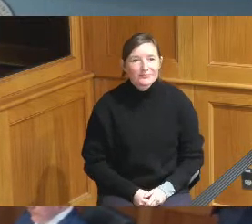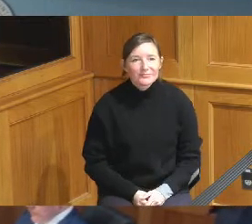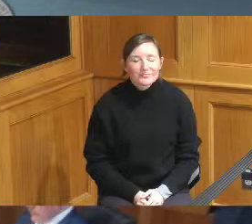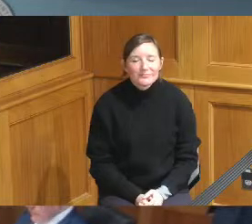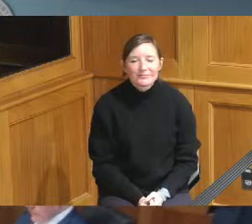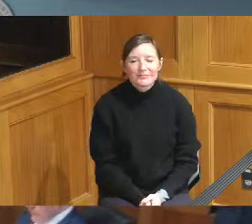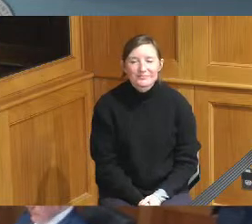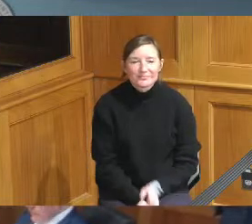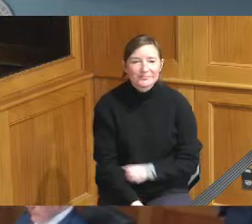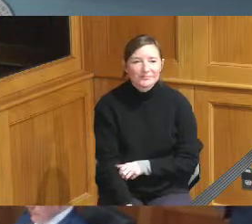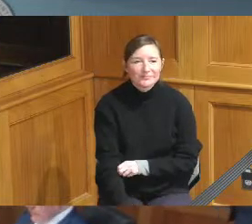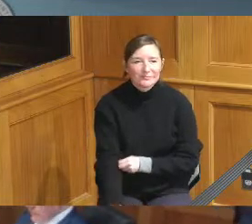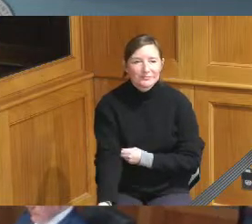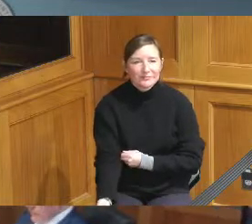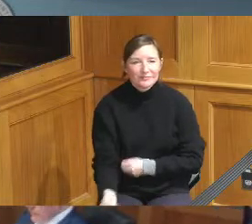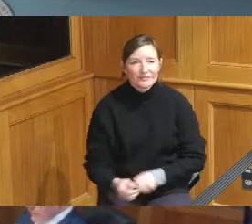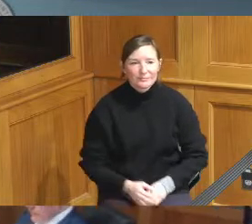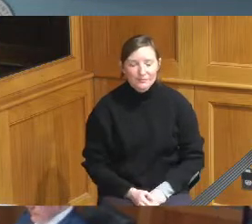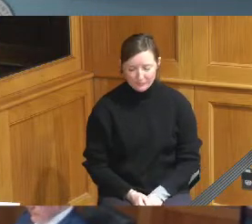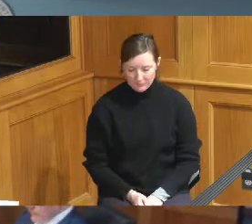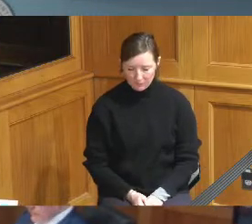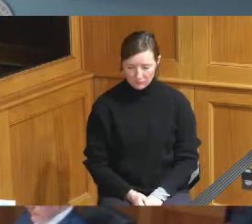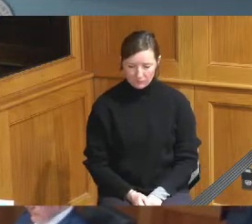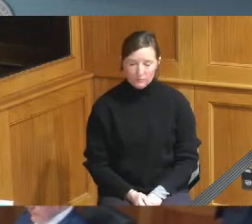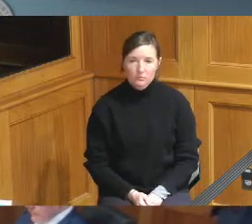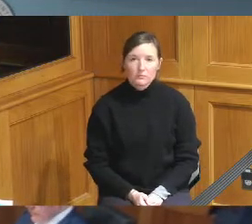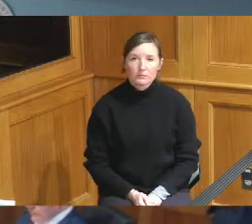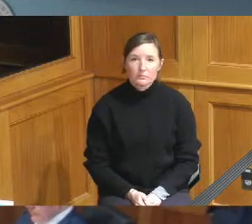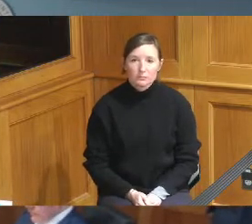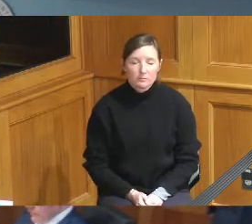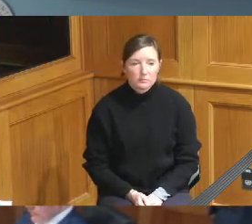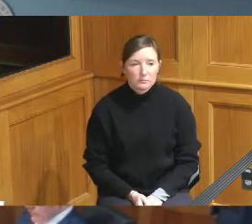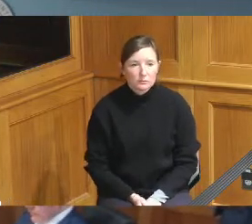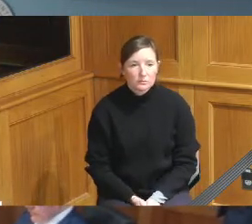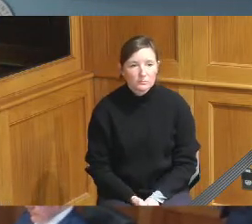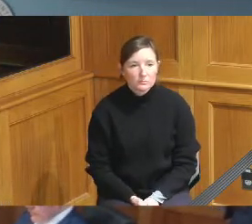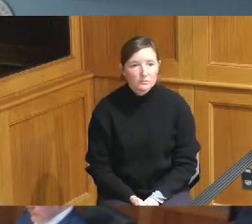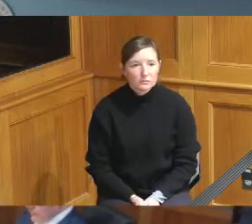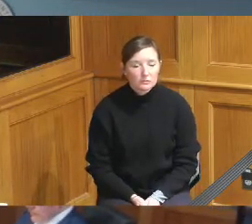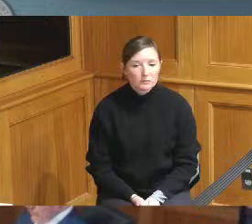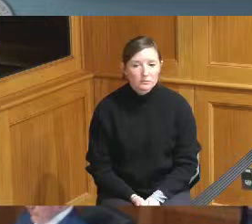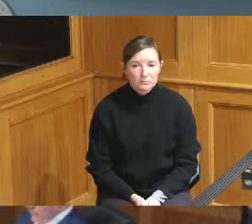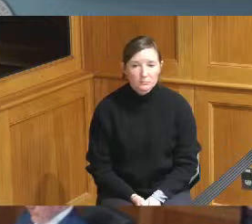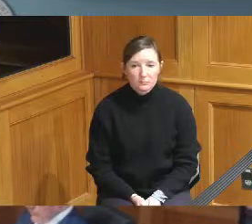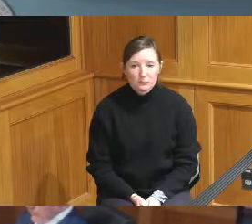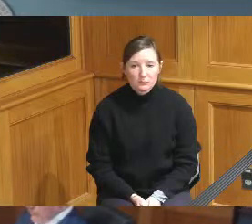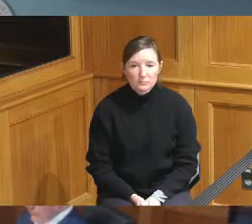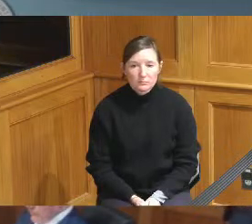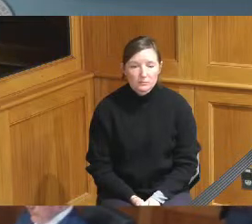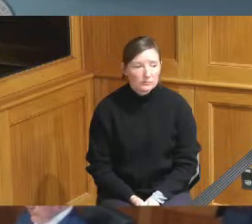Thank you. So that's Stephanie's. Yeah. Woman in the with the pink